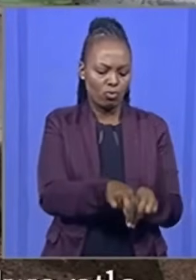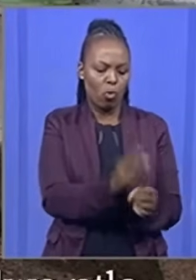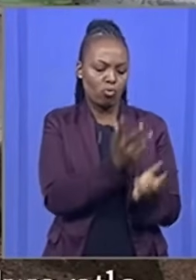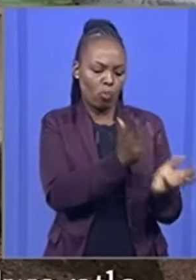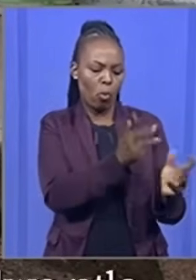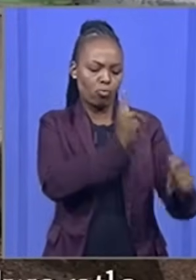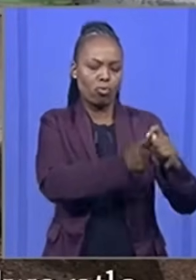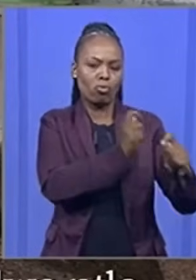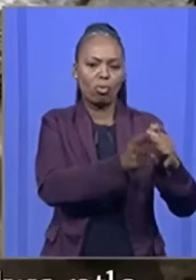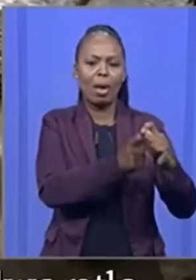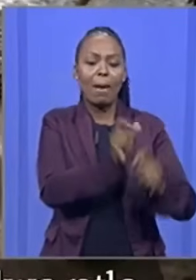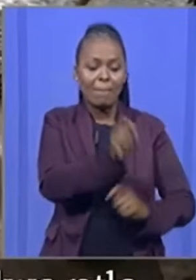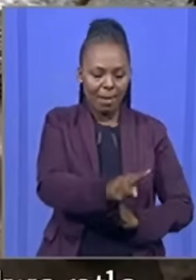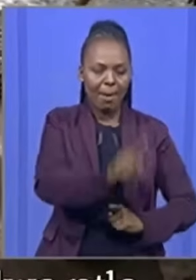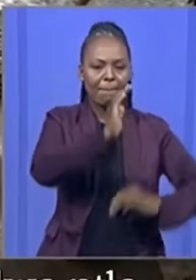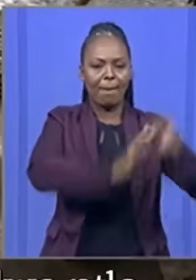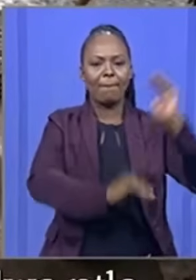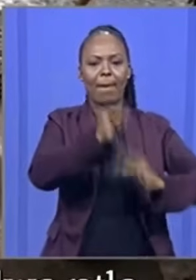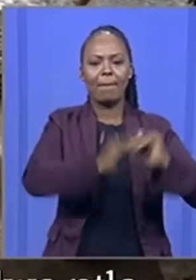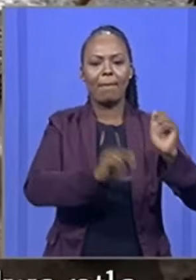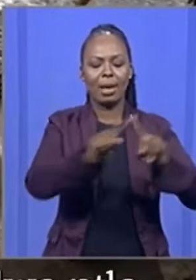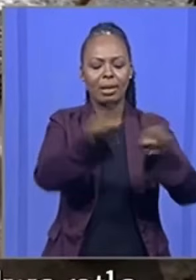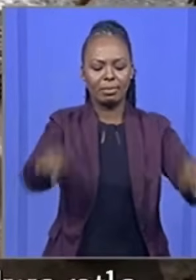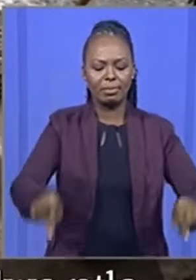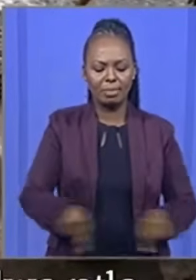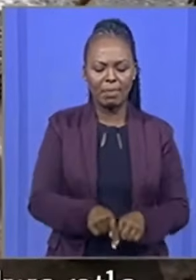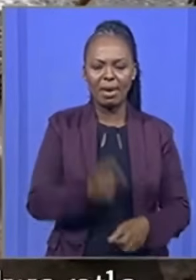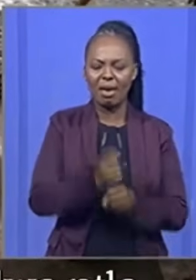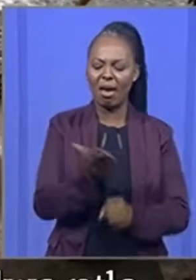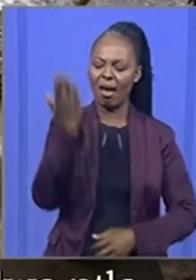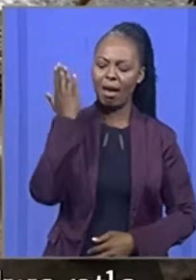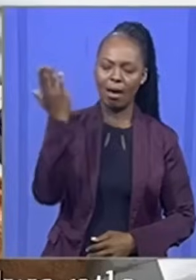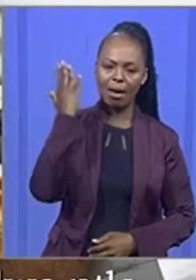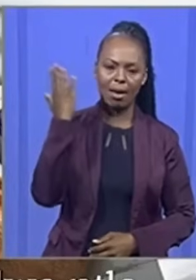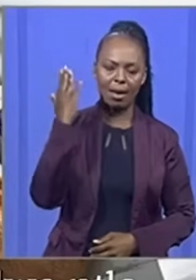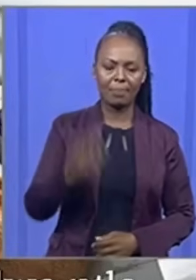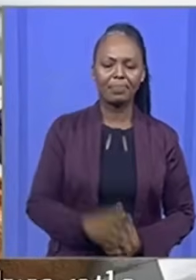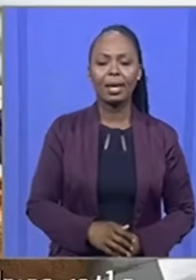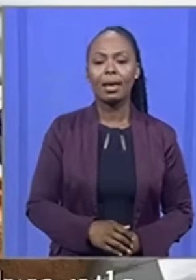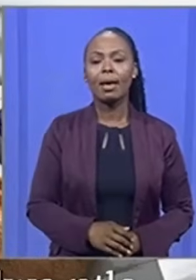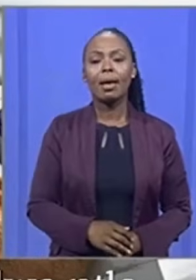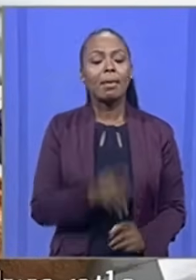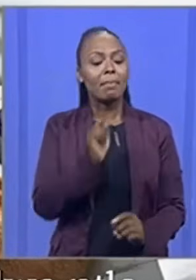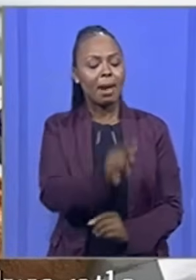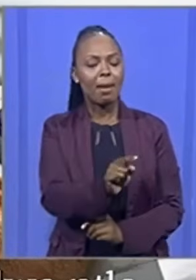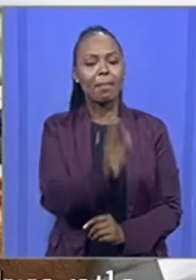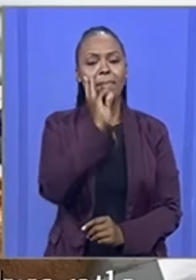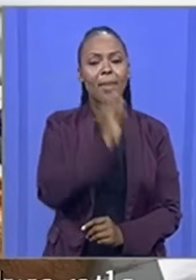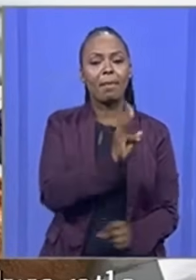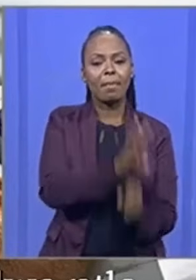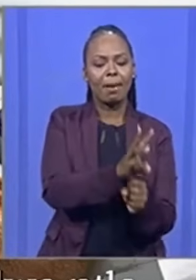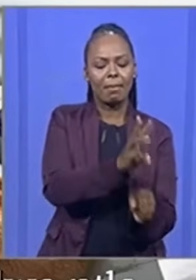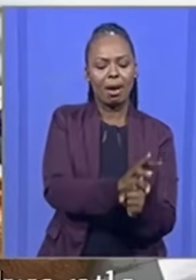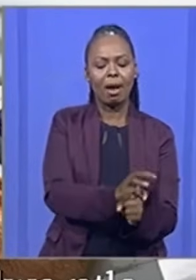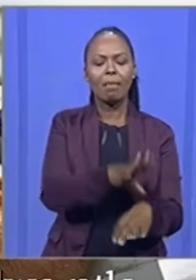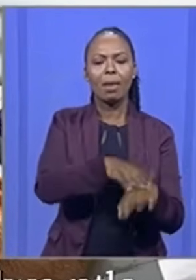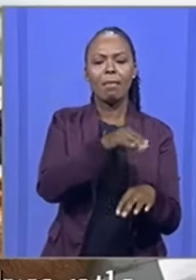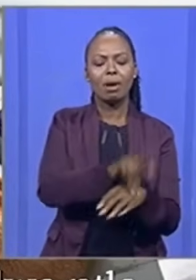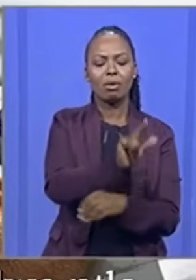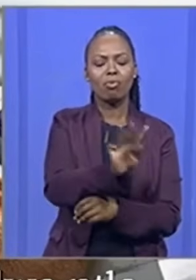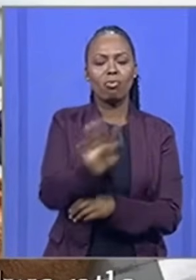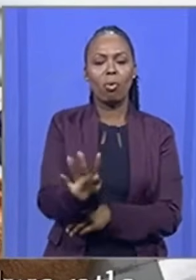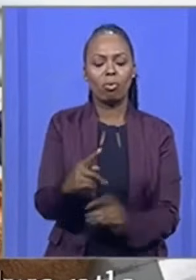e neng e tshwanetse go agiwa mo go ona dingwaga di le dintsi tse di fetileng. mme mogolo yono wa dingwaga di le